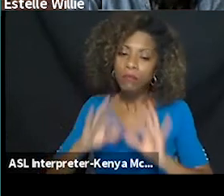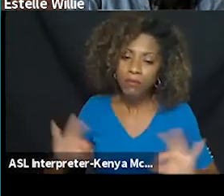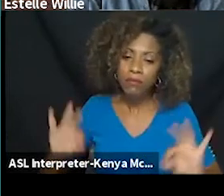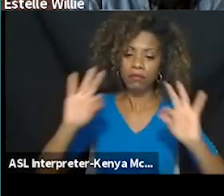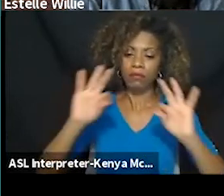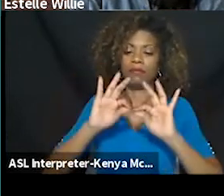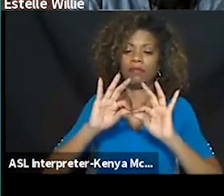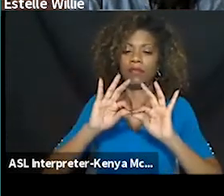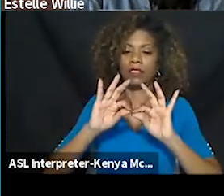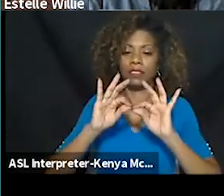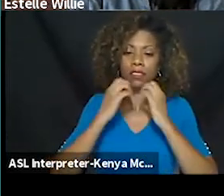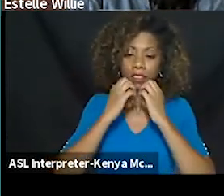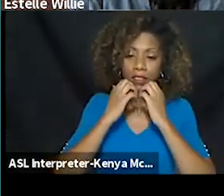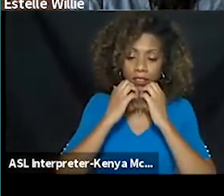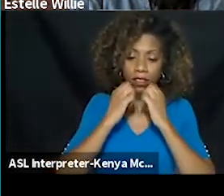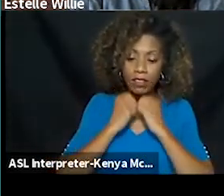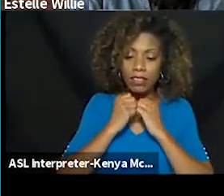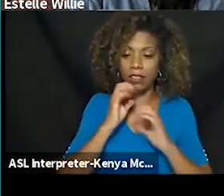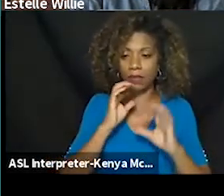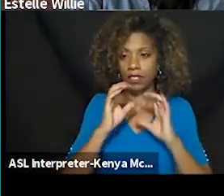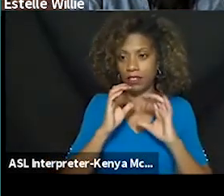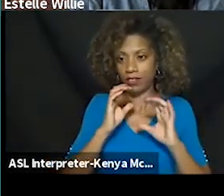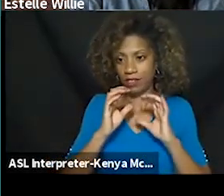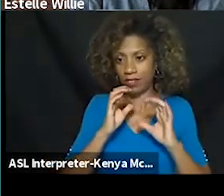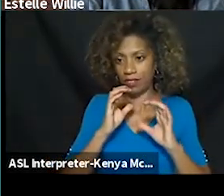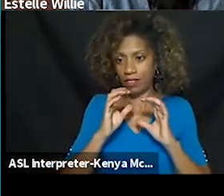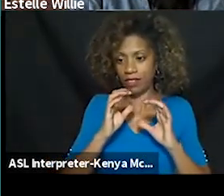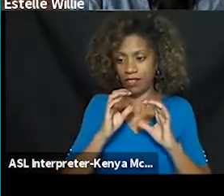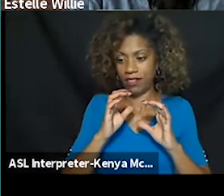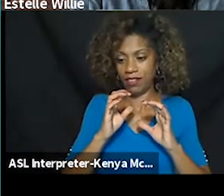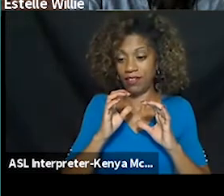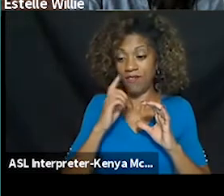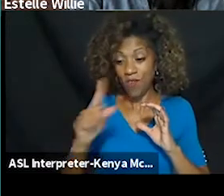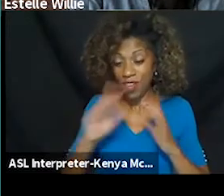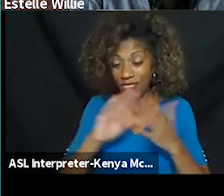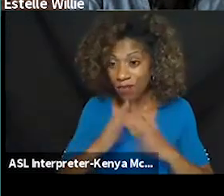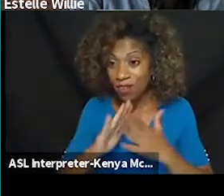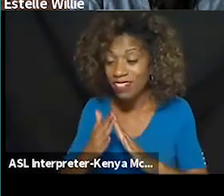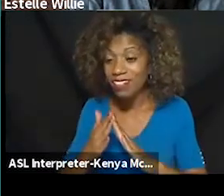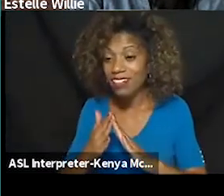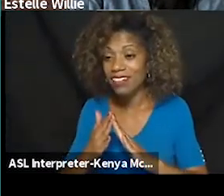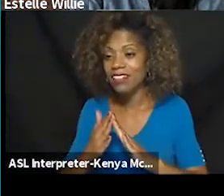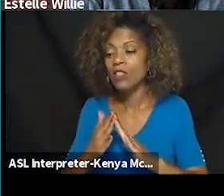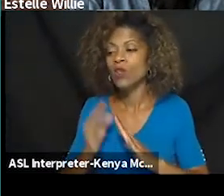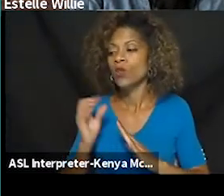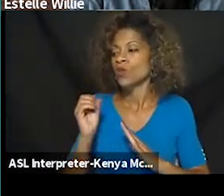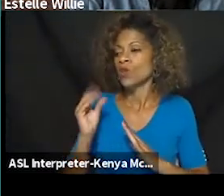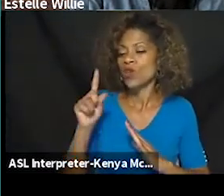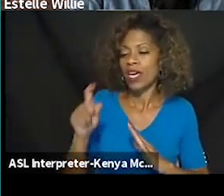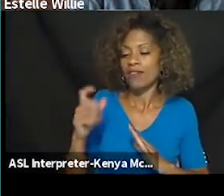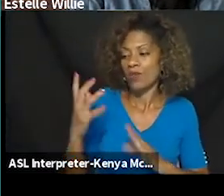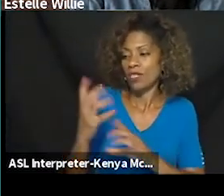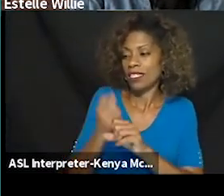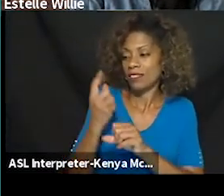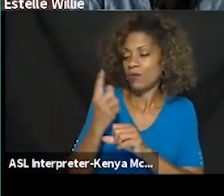outbreaks start and stop at a community level. And you have to get someone to understand